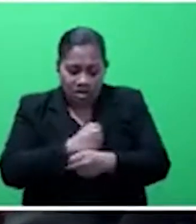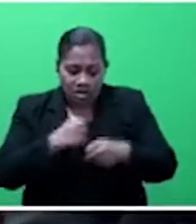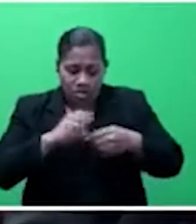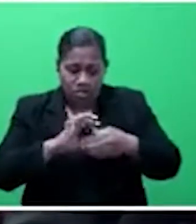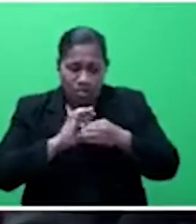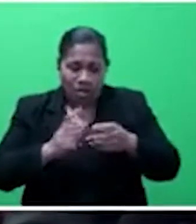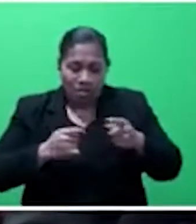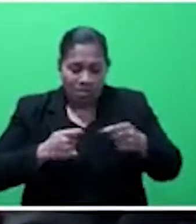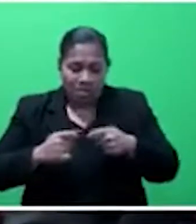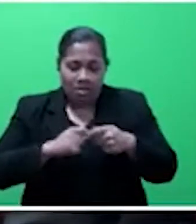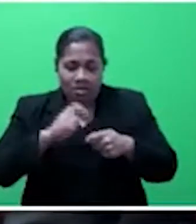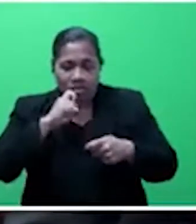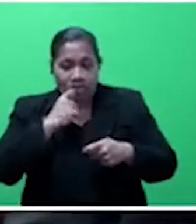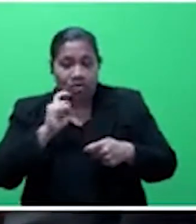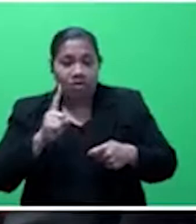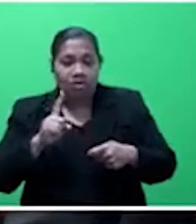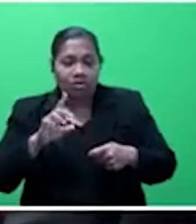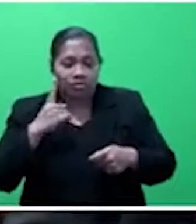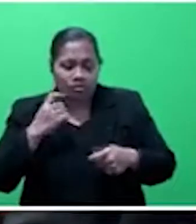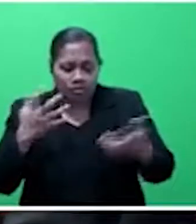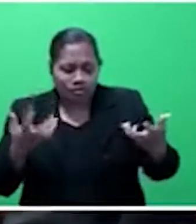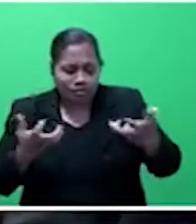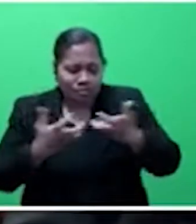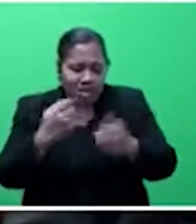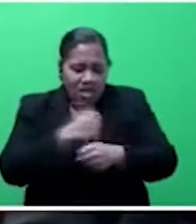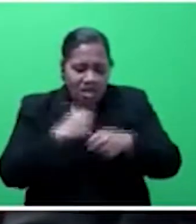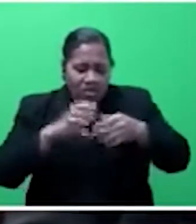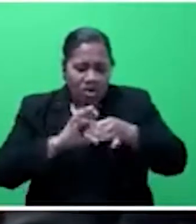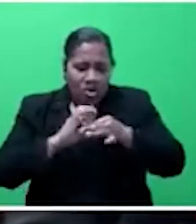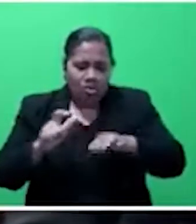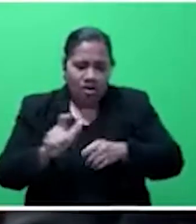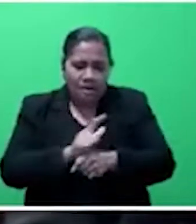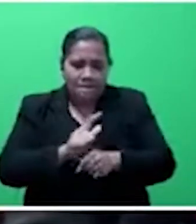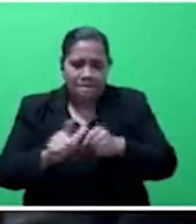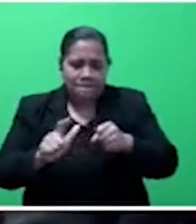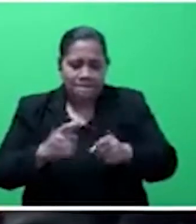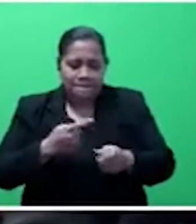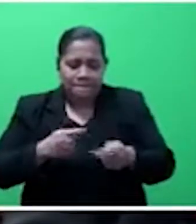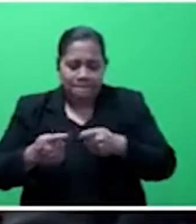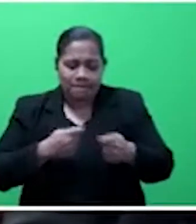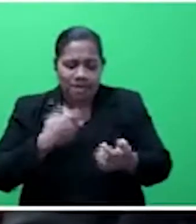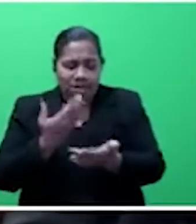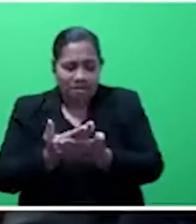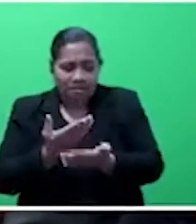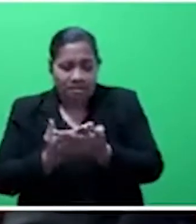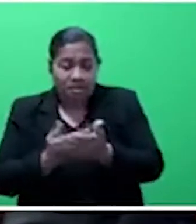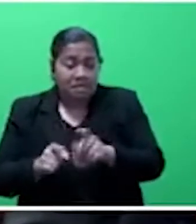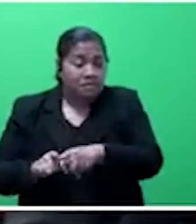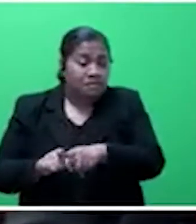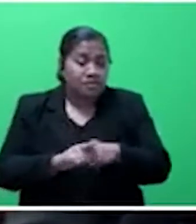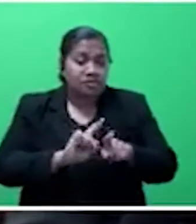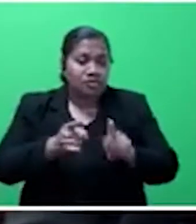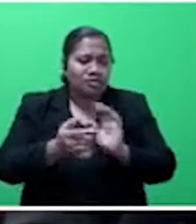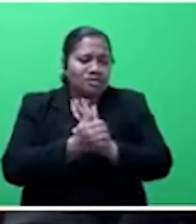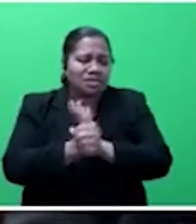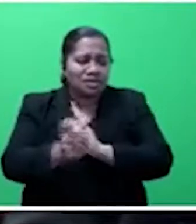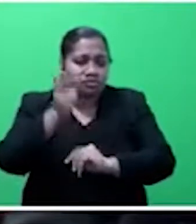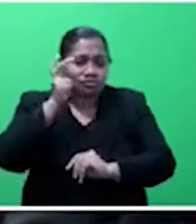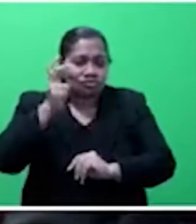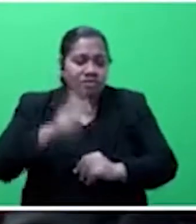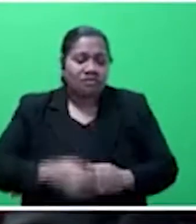meet our own labour market demands. This means following through on the measures for skills training for